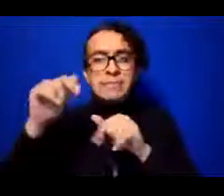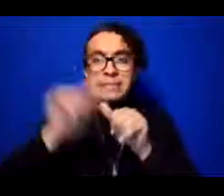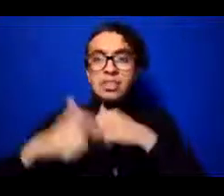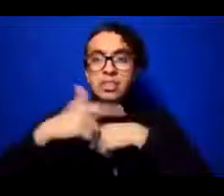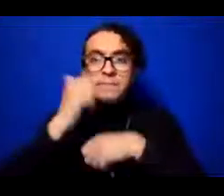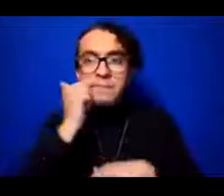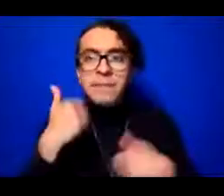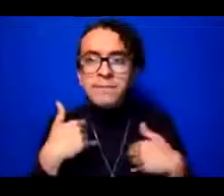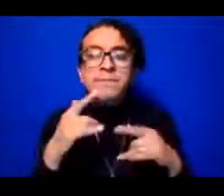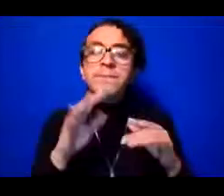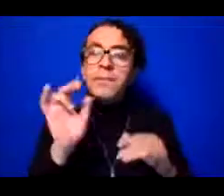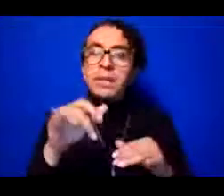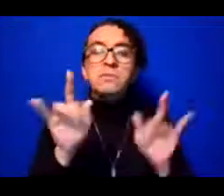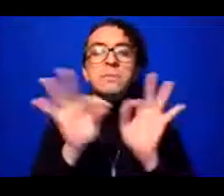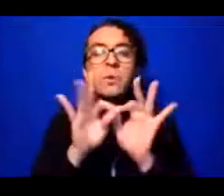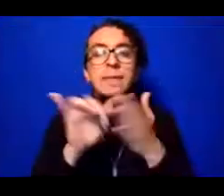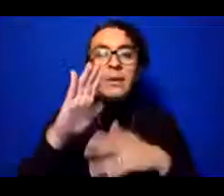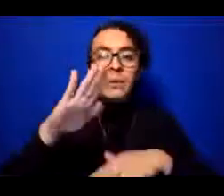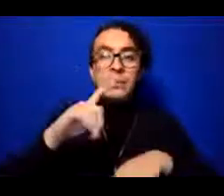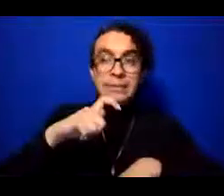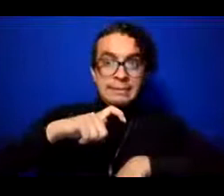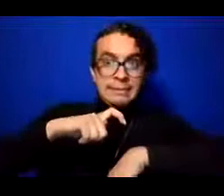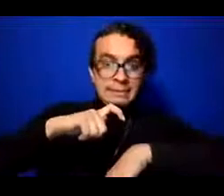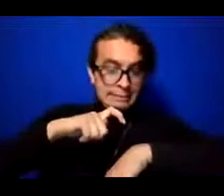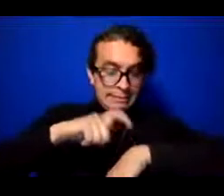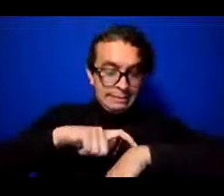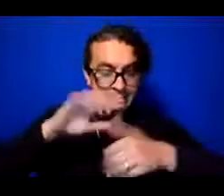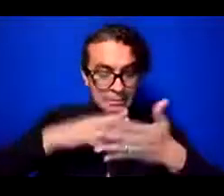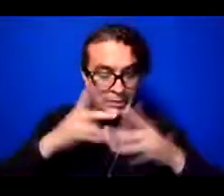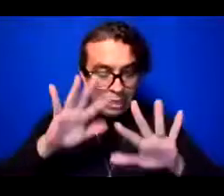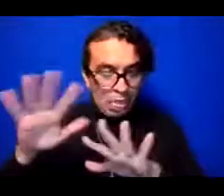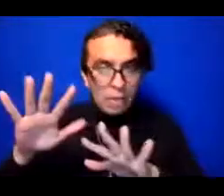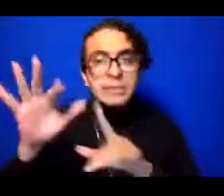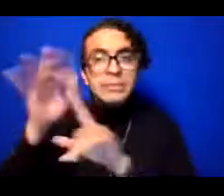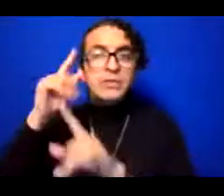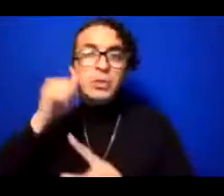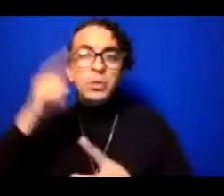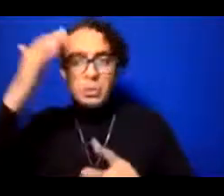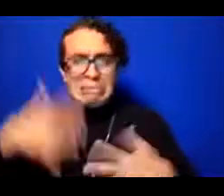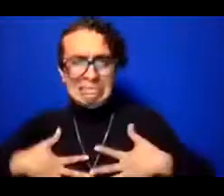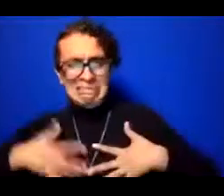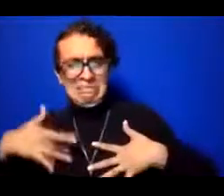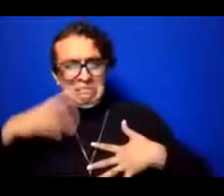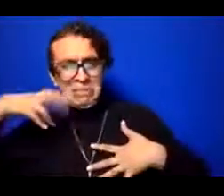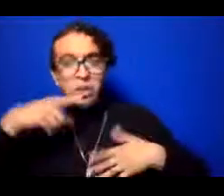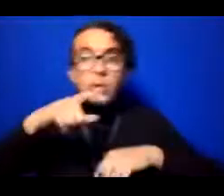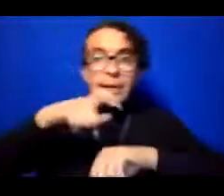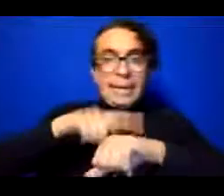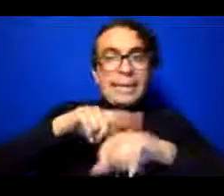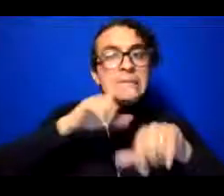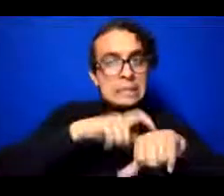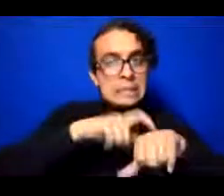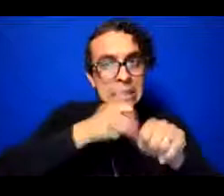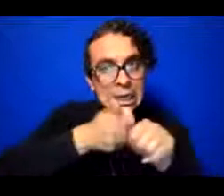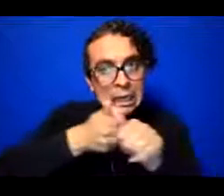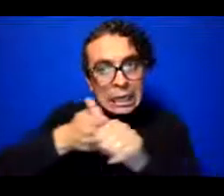sure that you time the symptoms if your kid's not feeling very well, and especially as a girl, you could actually time that over the course of the month to see if